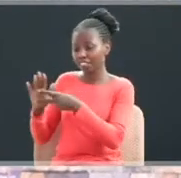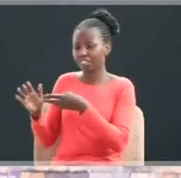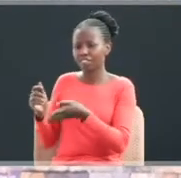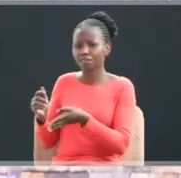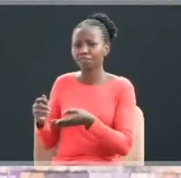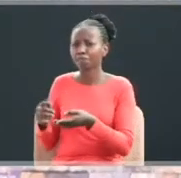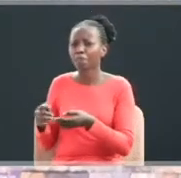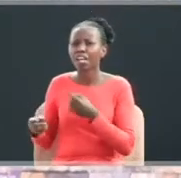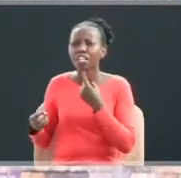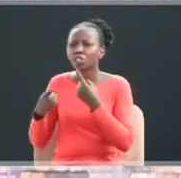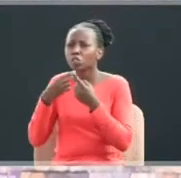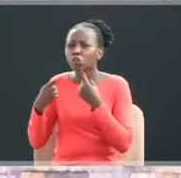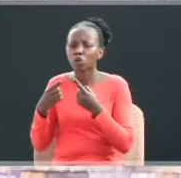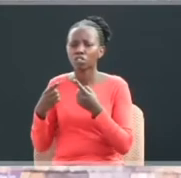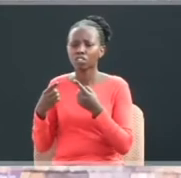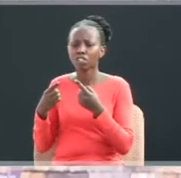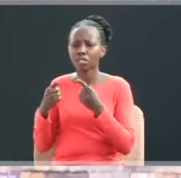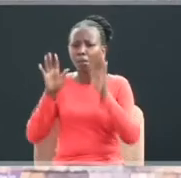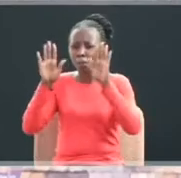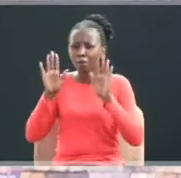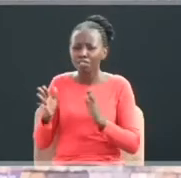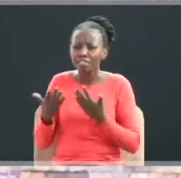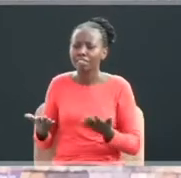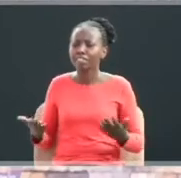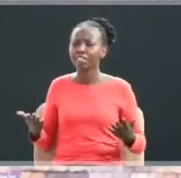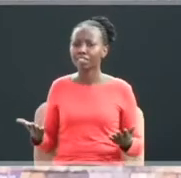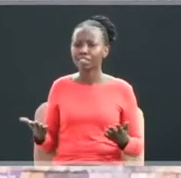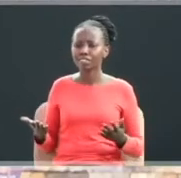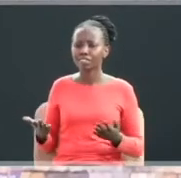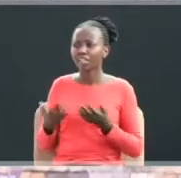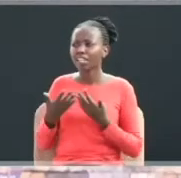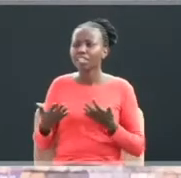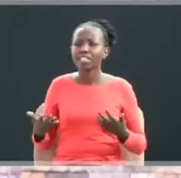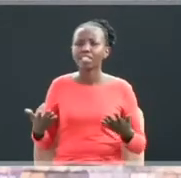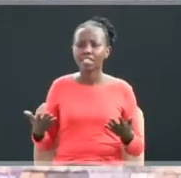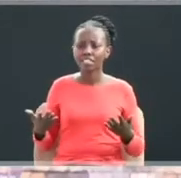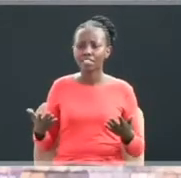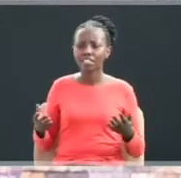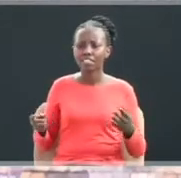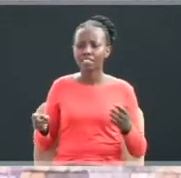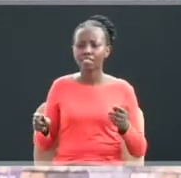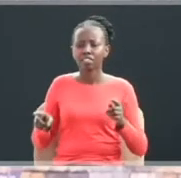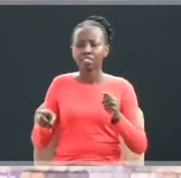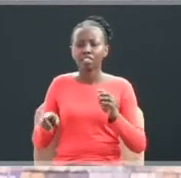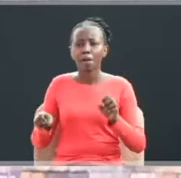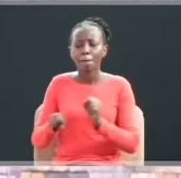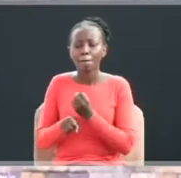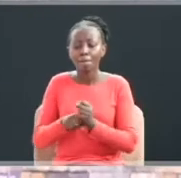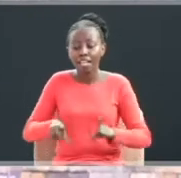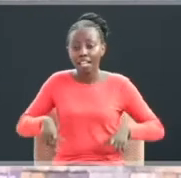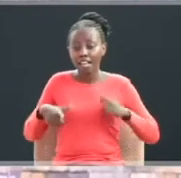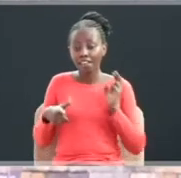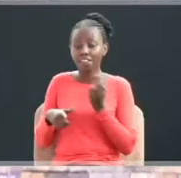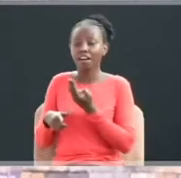speaks very profound things. Things that characterize our life that flow from the text.